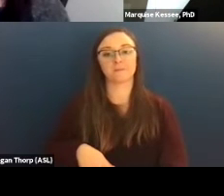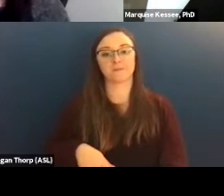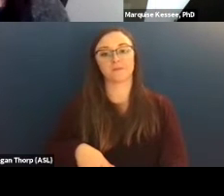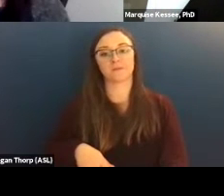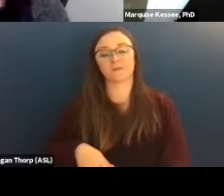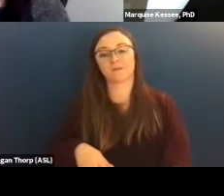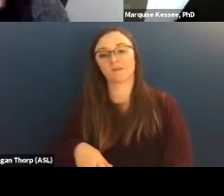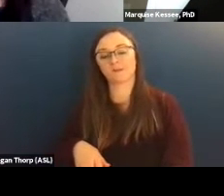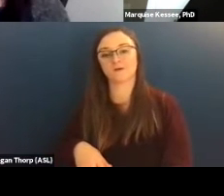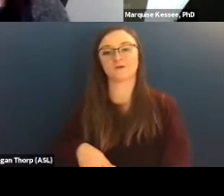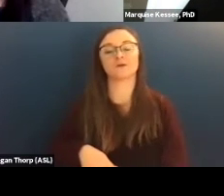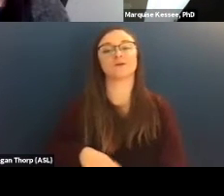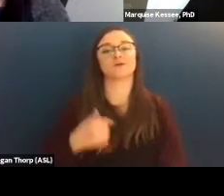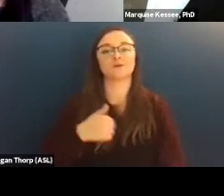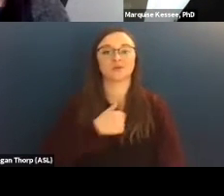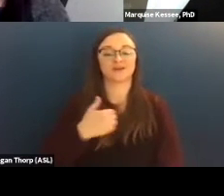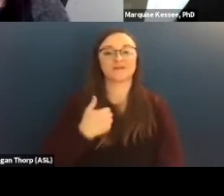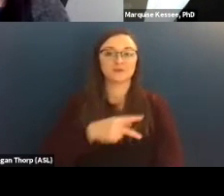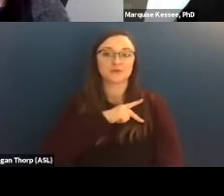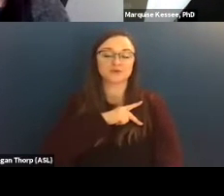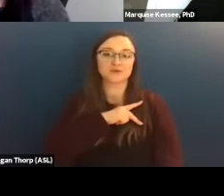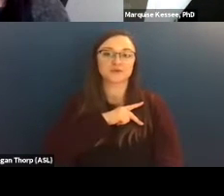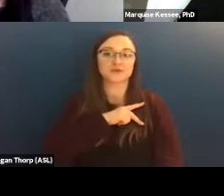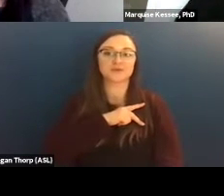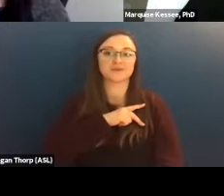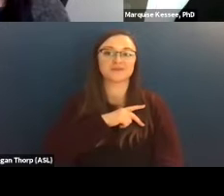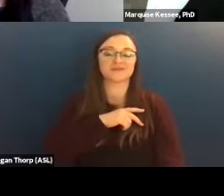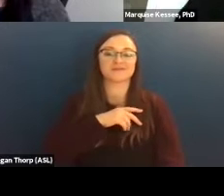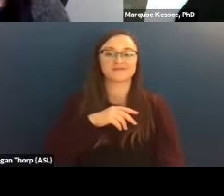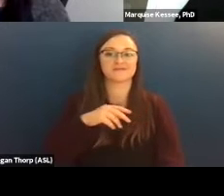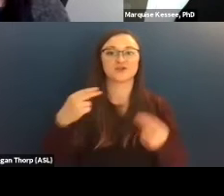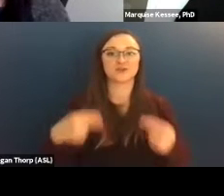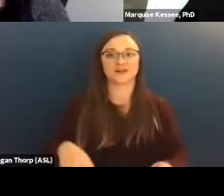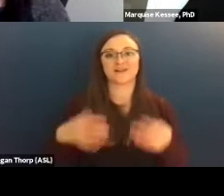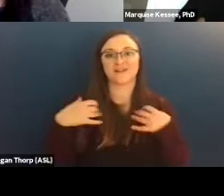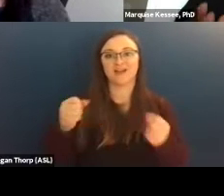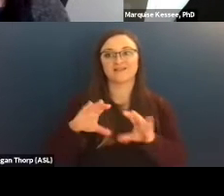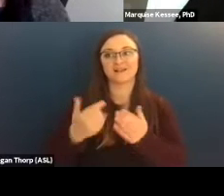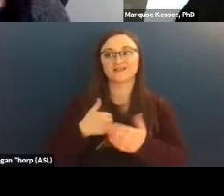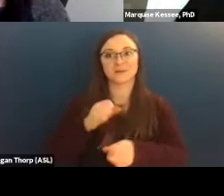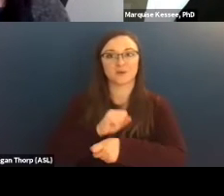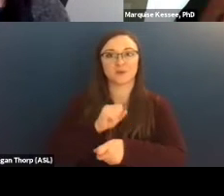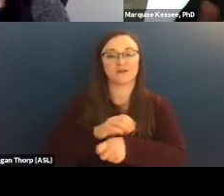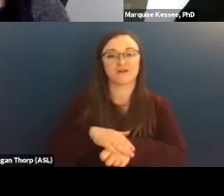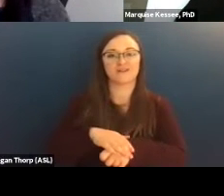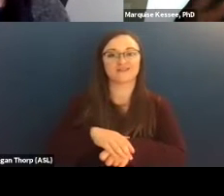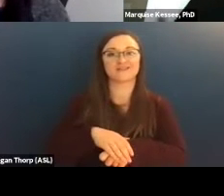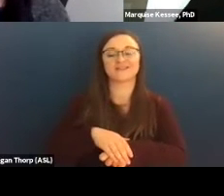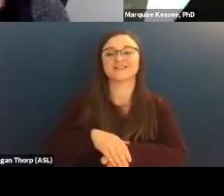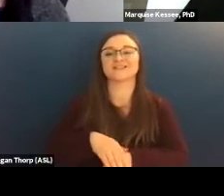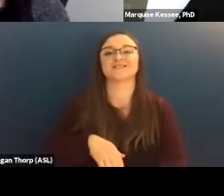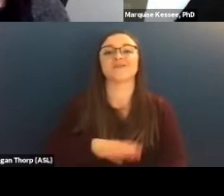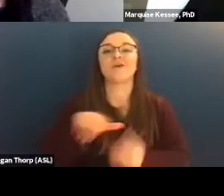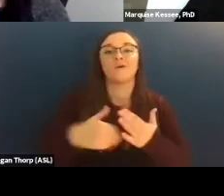know, we have a personal community health class in the state of Mississippi that I've been working on. It's named the same thing at all